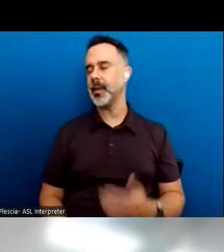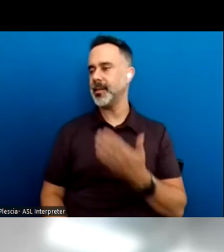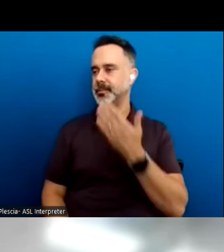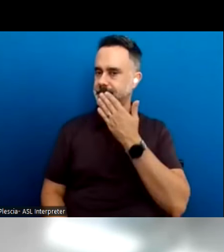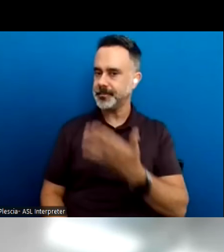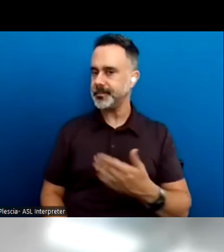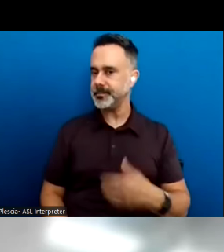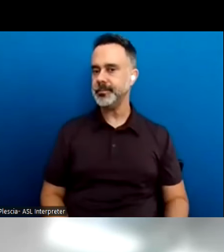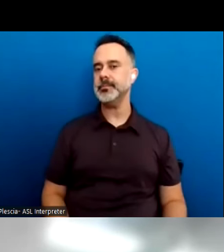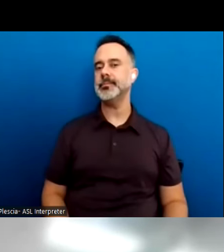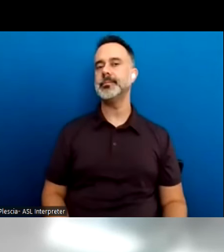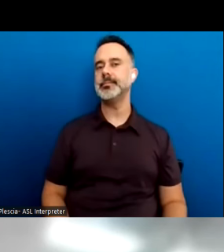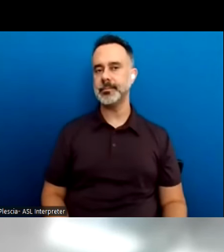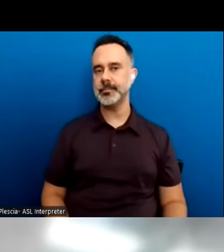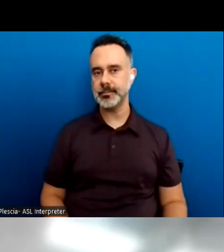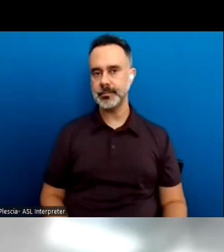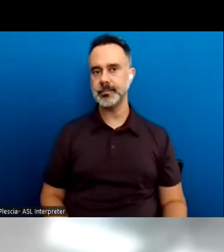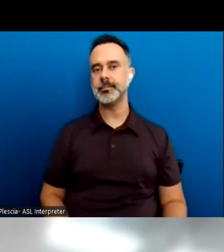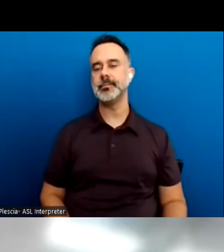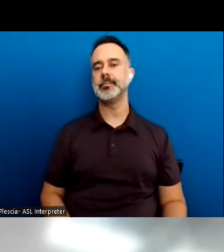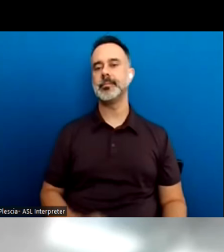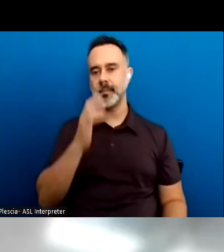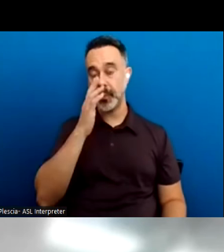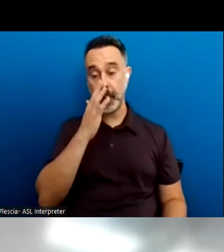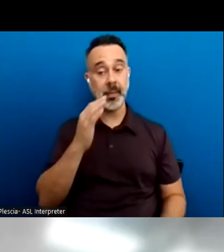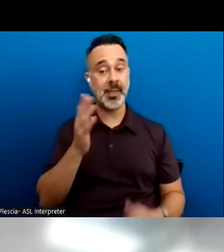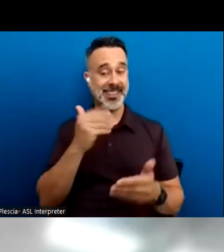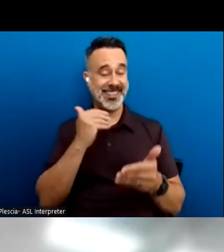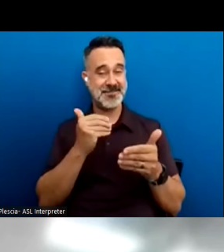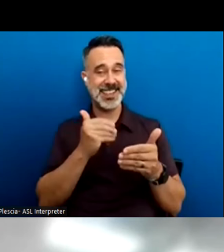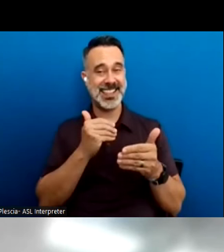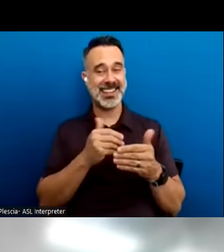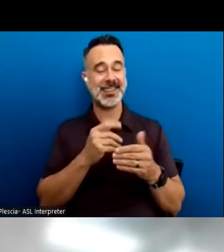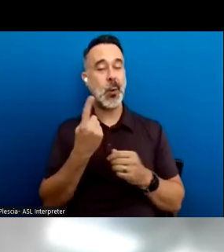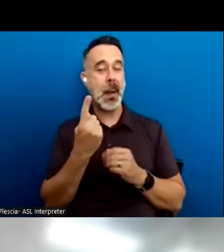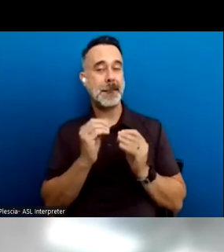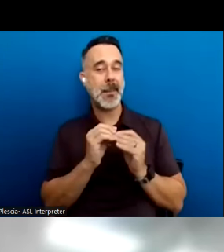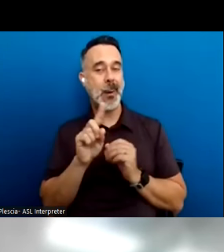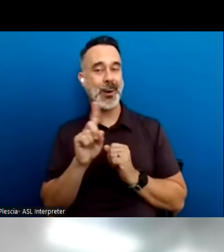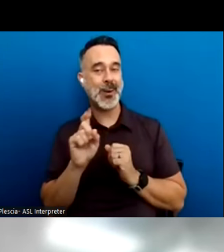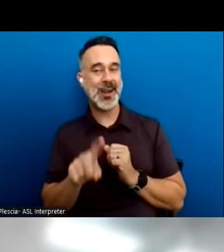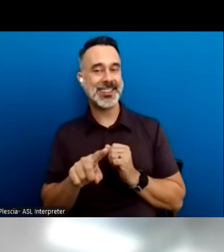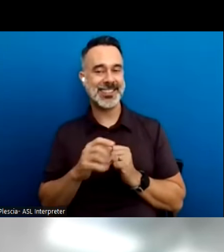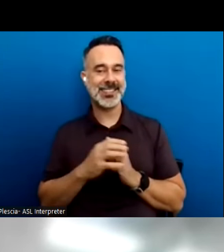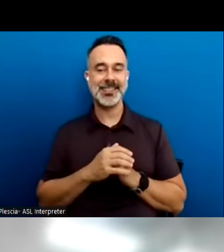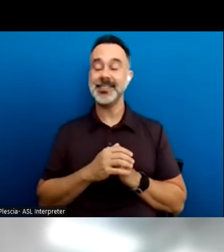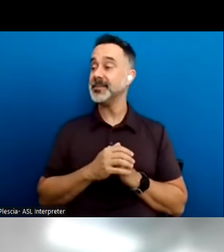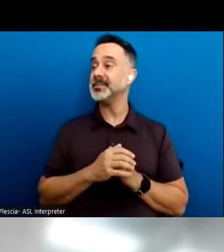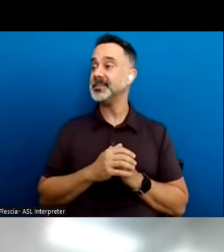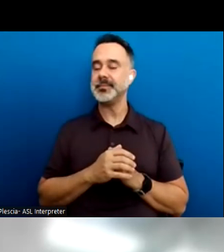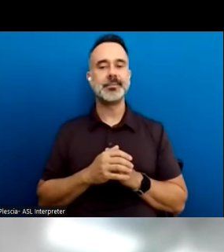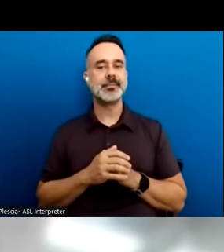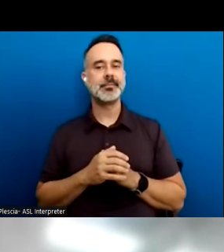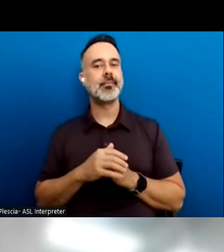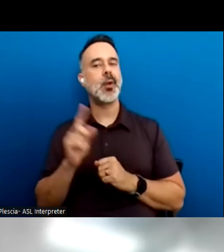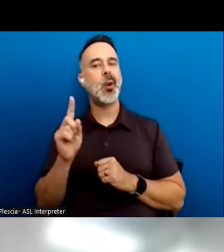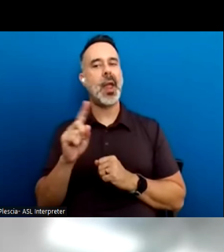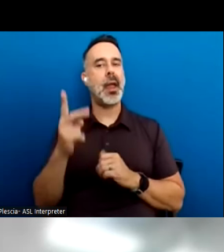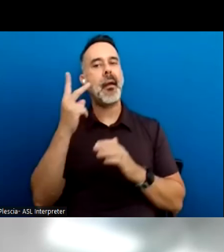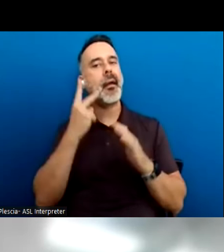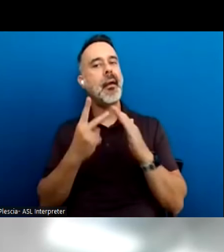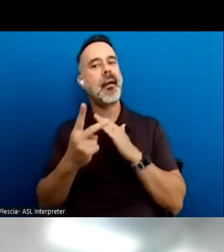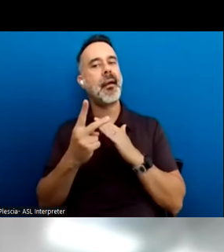And so we're coming down to the end, so I just want to ask you one last question. So where do you see